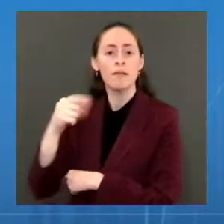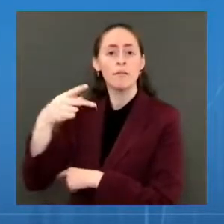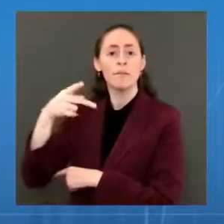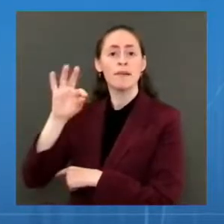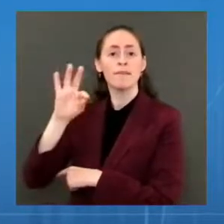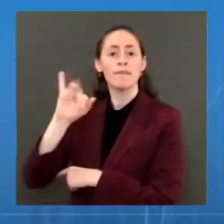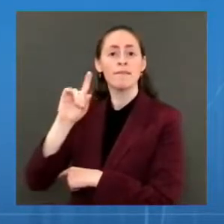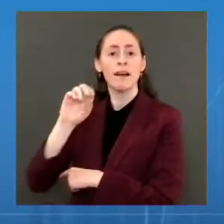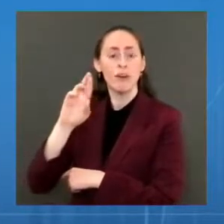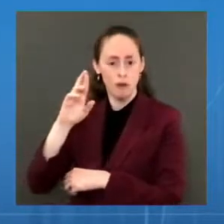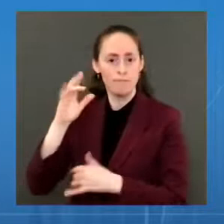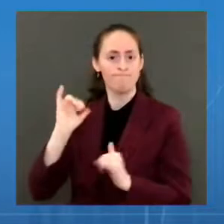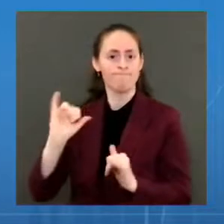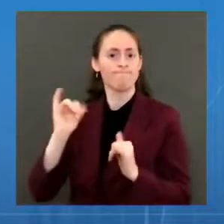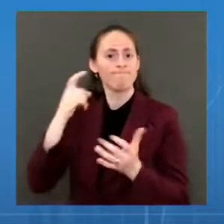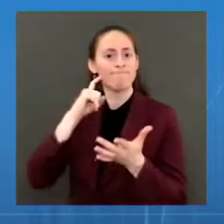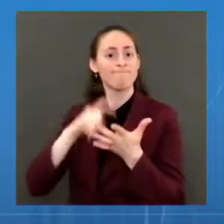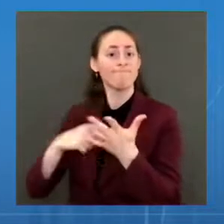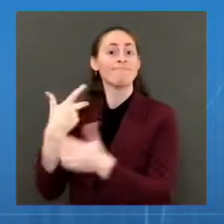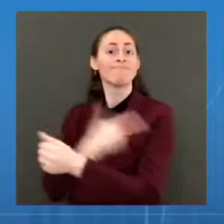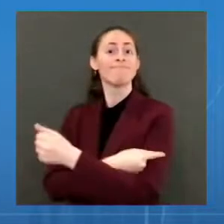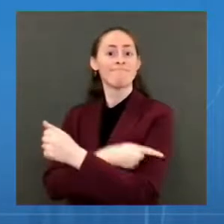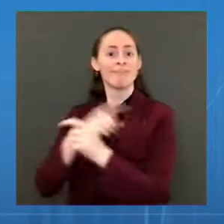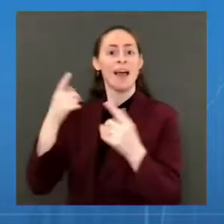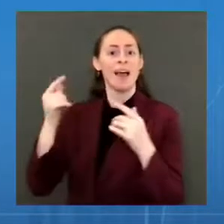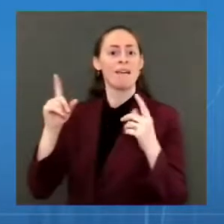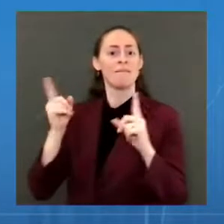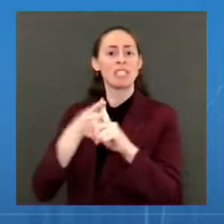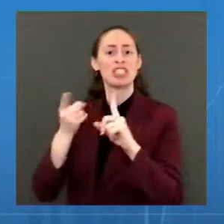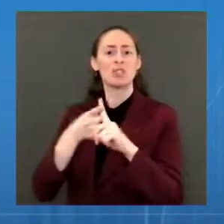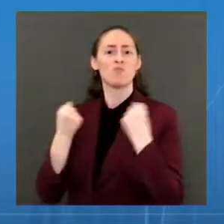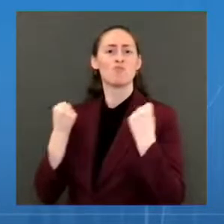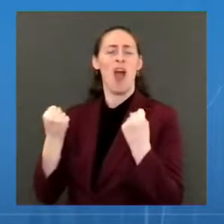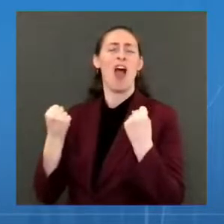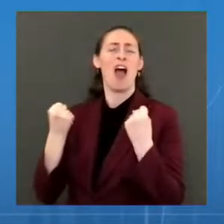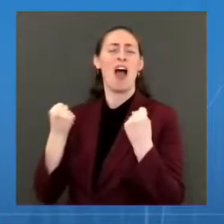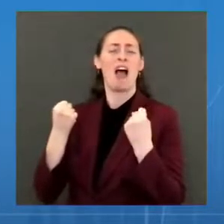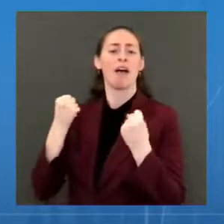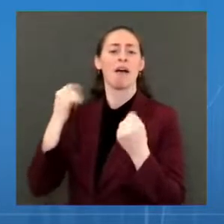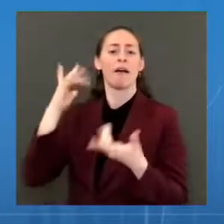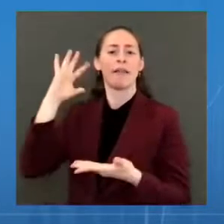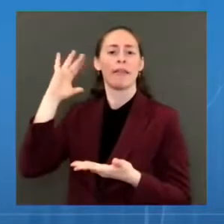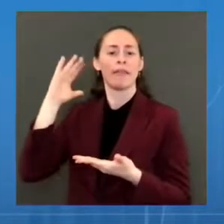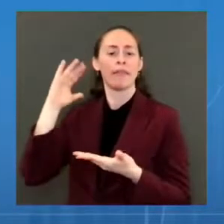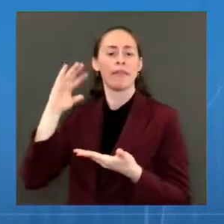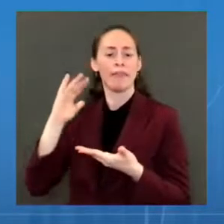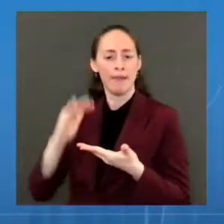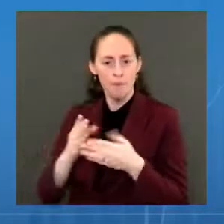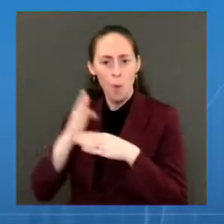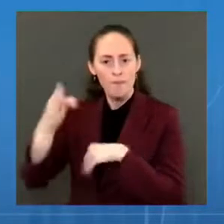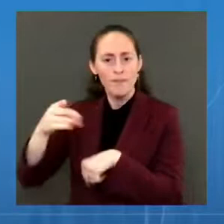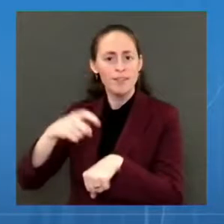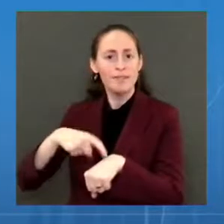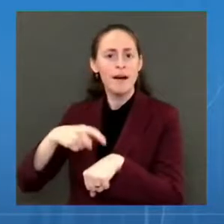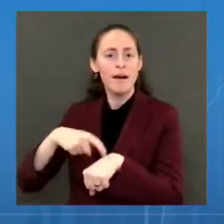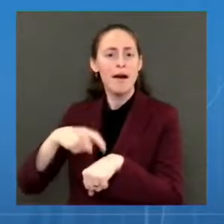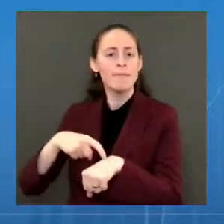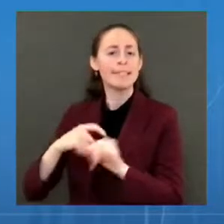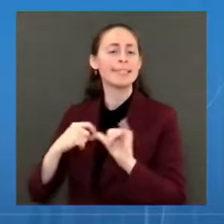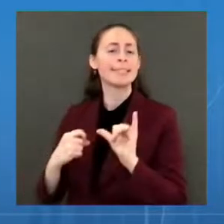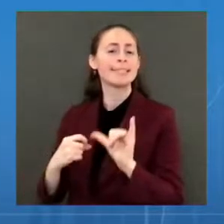the immunity clearly wanes. The effectiveness overall against infection declines